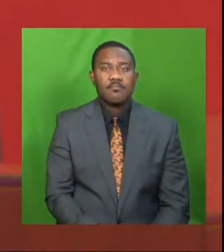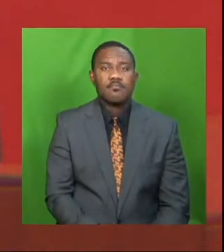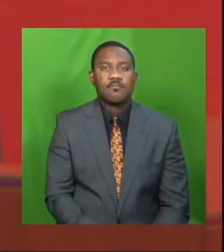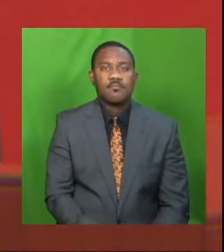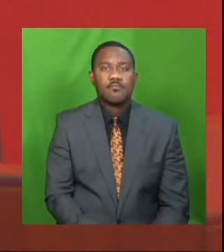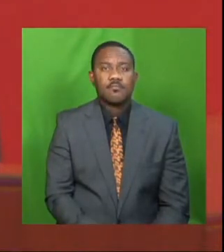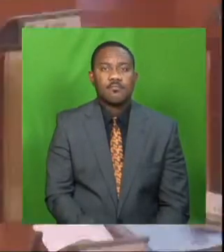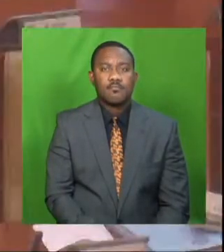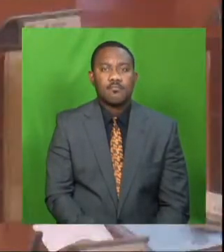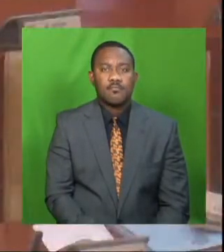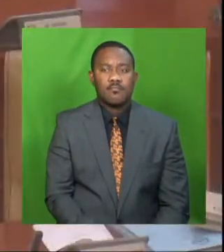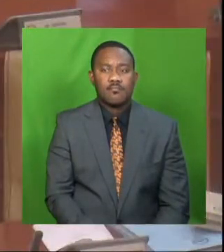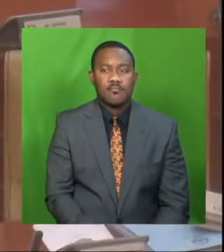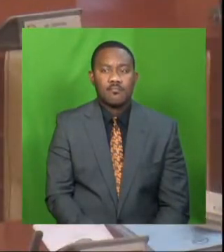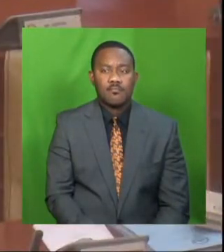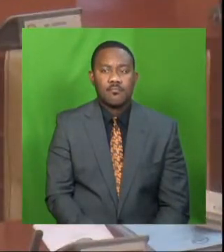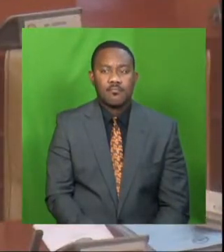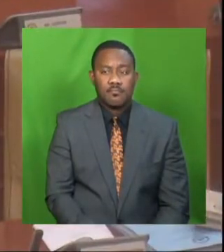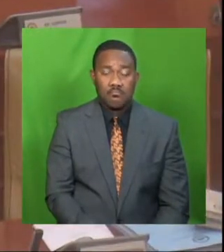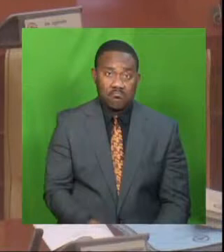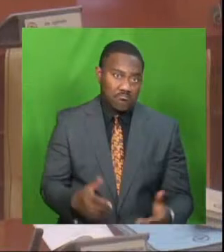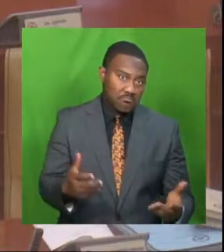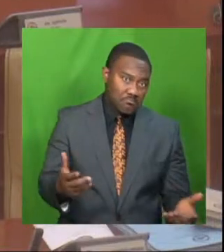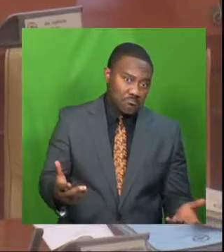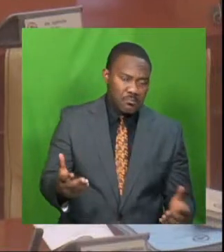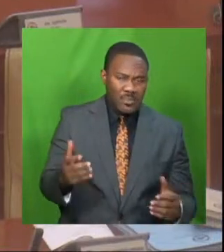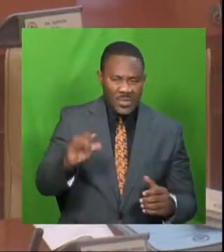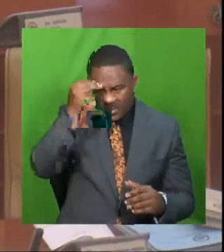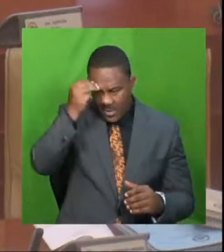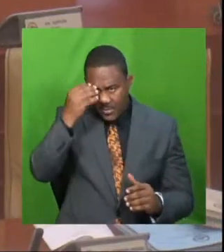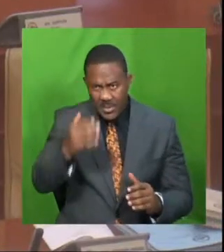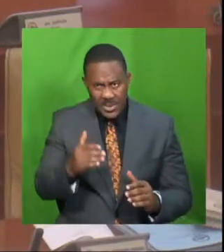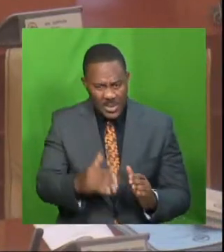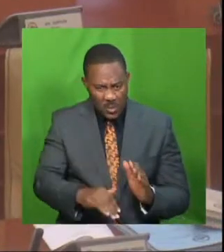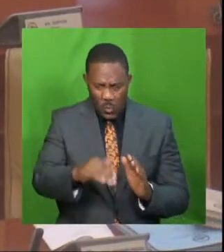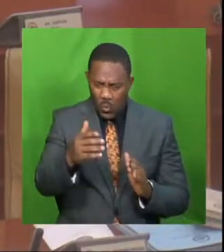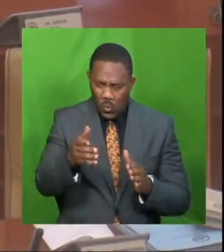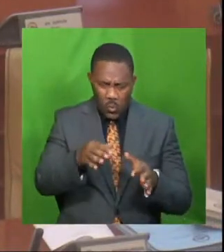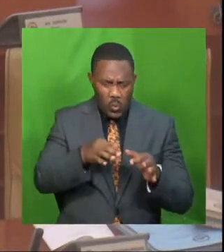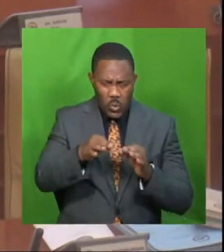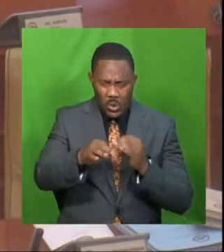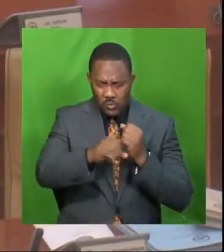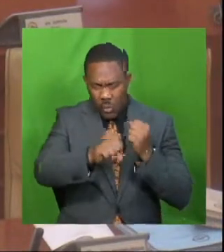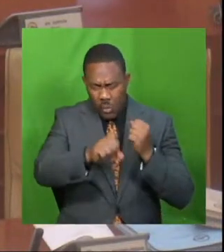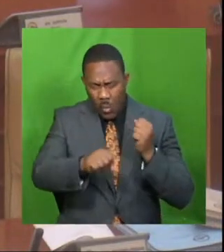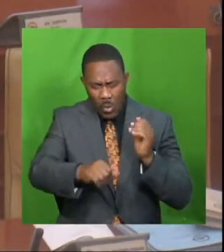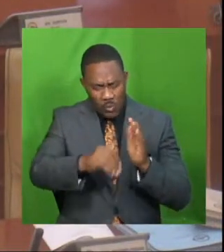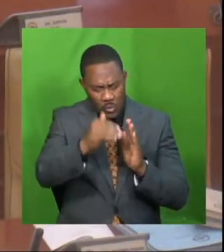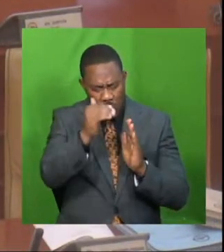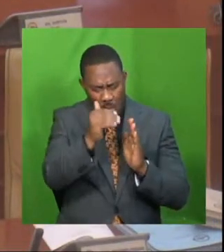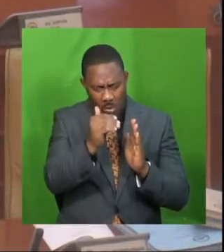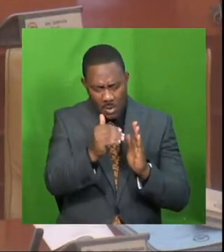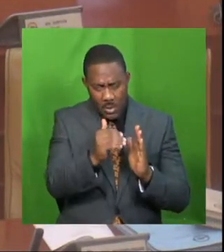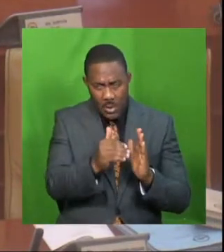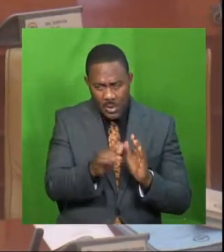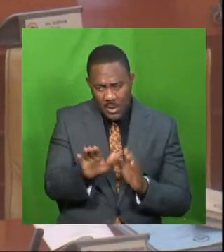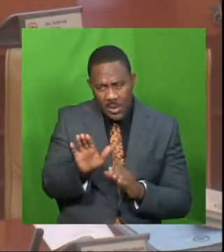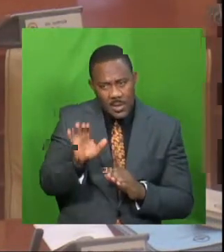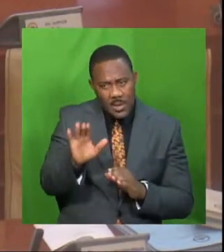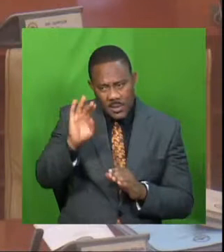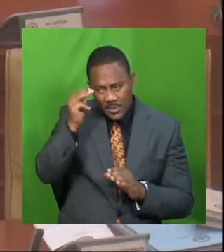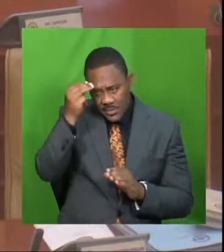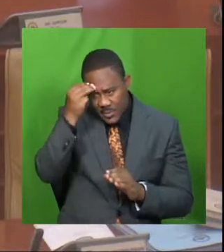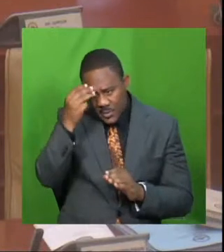elaborated in very detailed steps and measures that his ministry and other agencies are putting in place